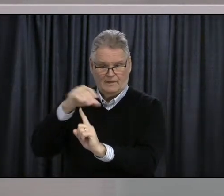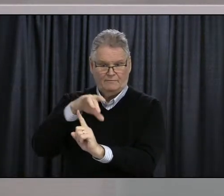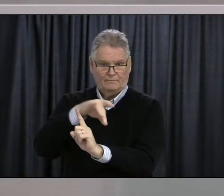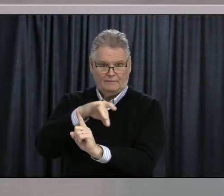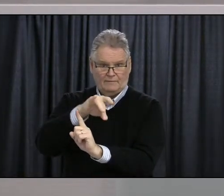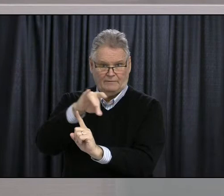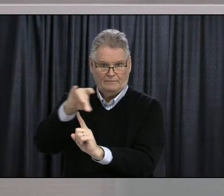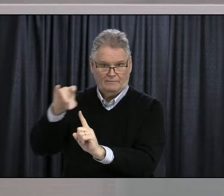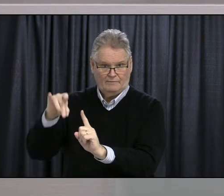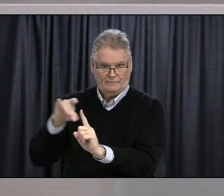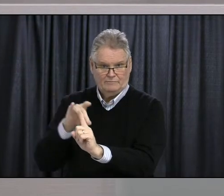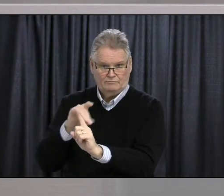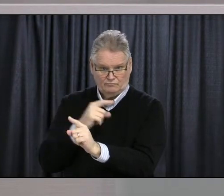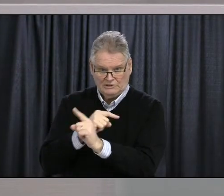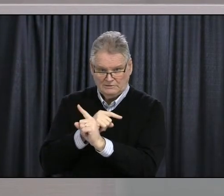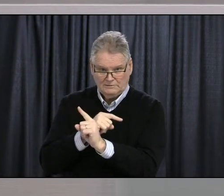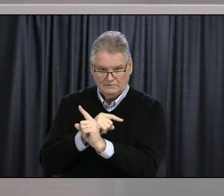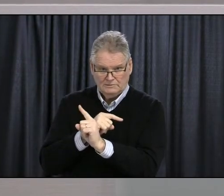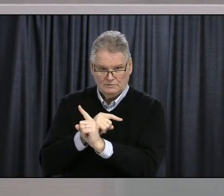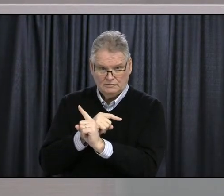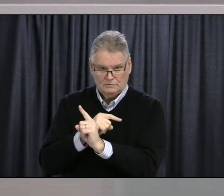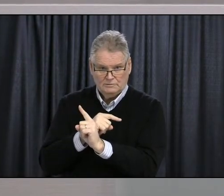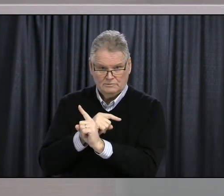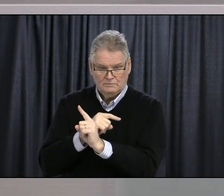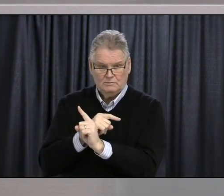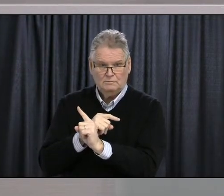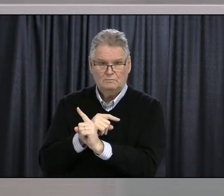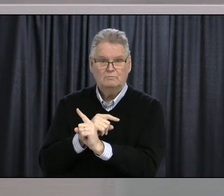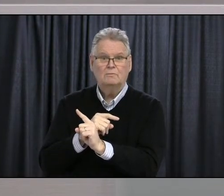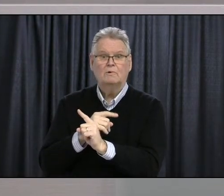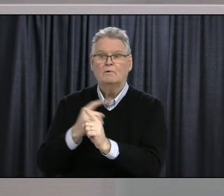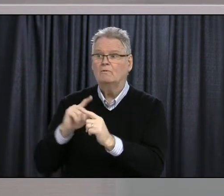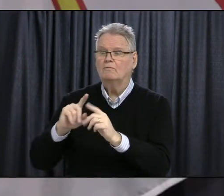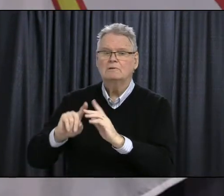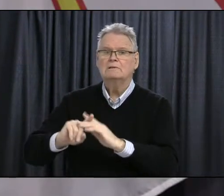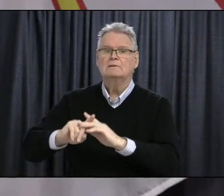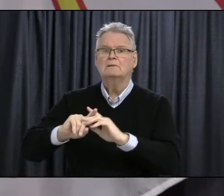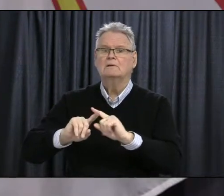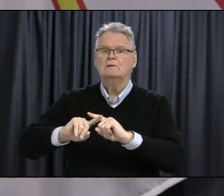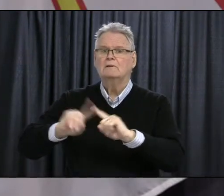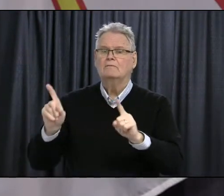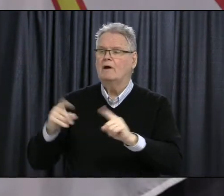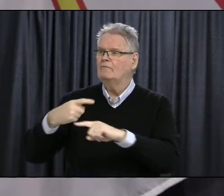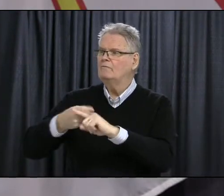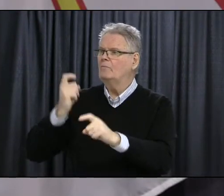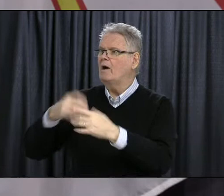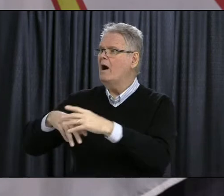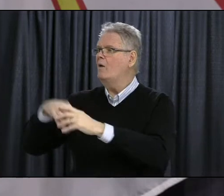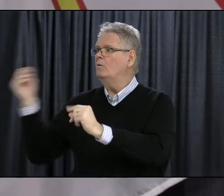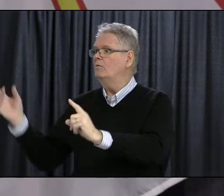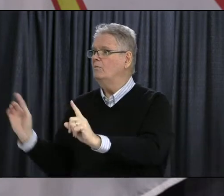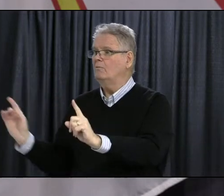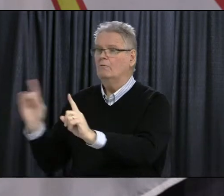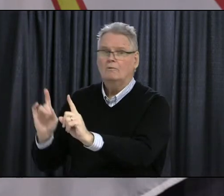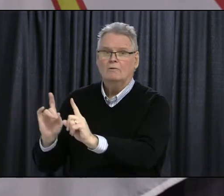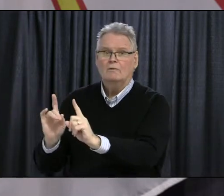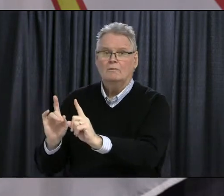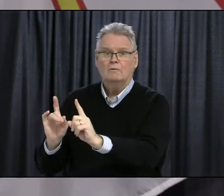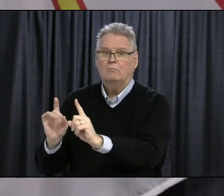restaurant as someone. These are all either household or work contacts still at this point? Yeah, so they're close contacts with each other, yes.